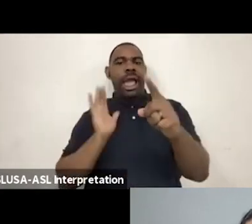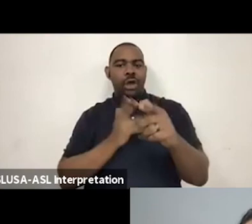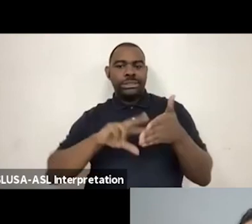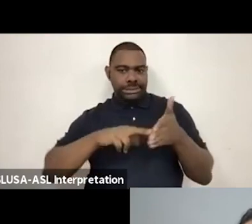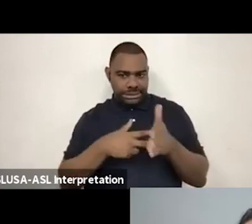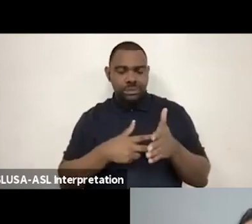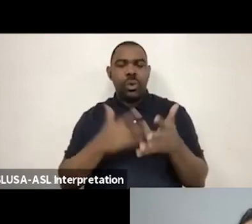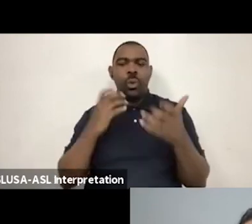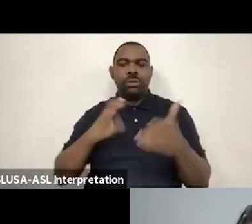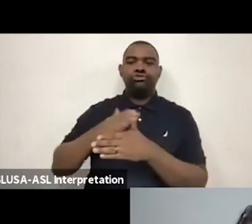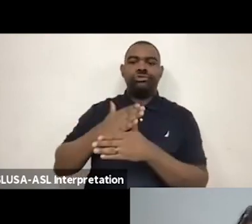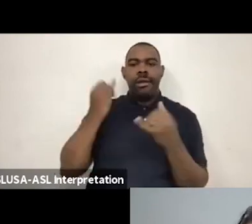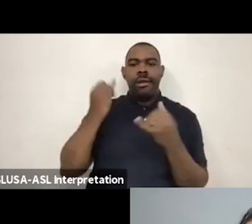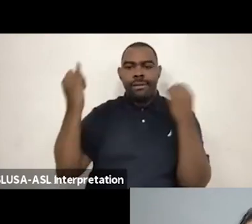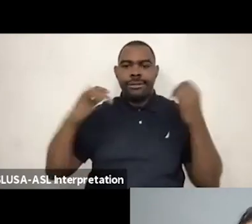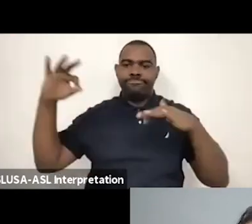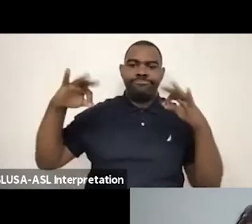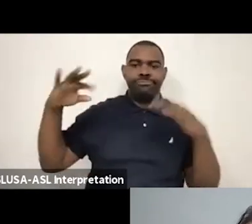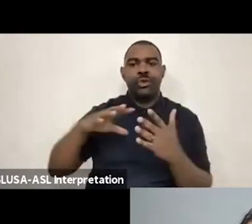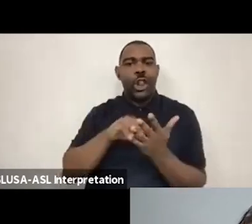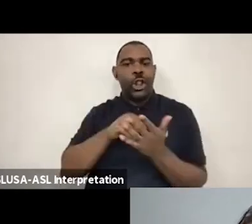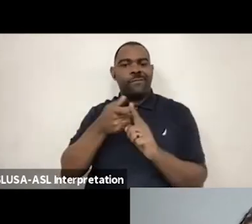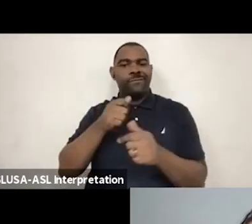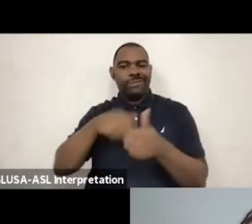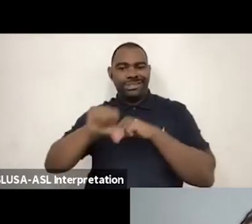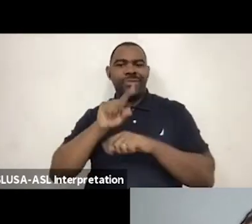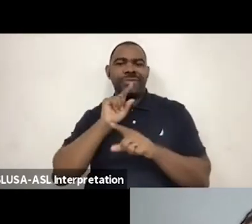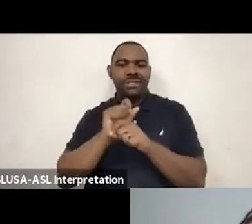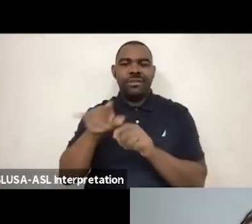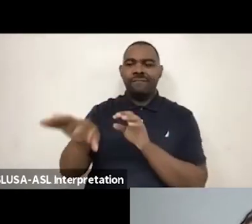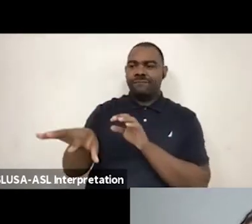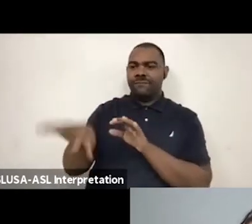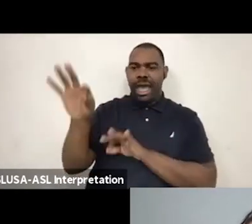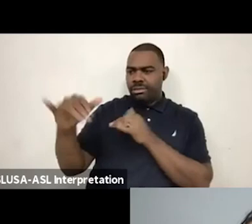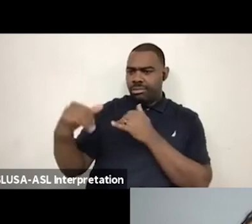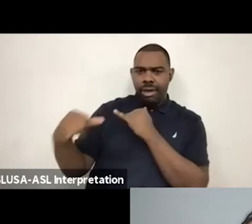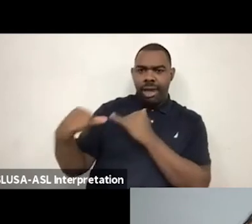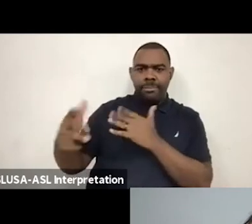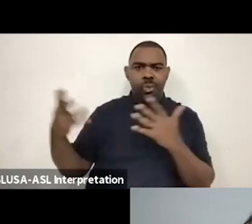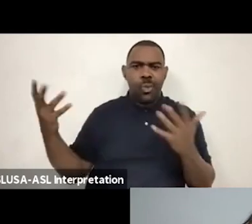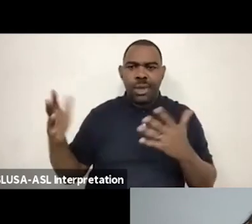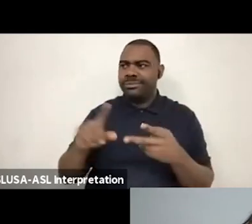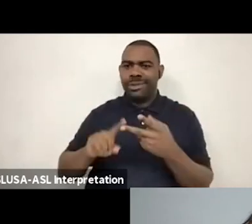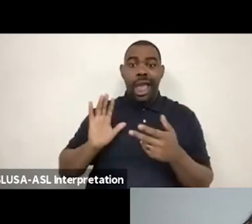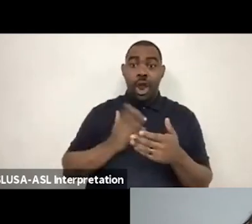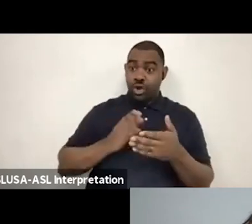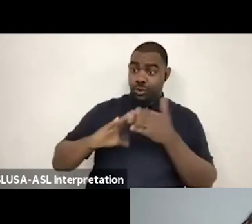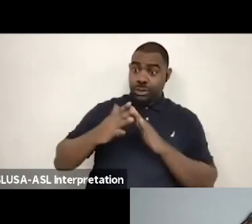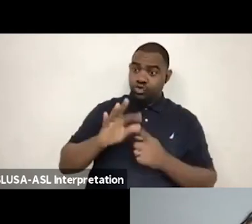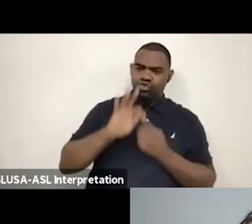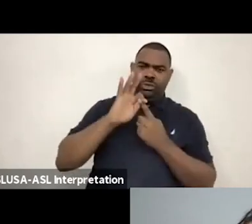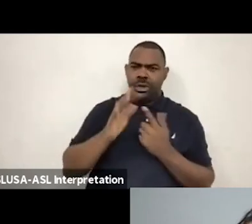intention to share ideas, to learn from each other, to find the commonalities of our communities and the uniqueness of